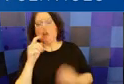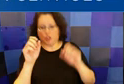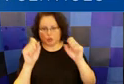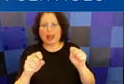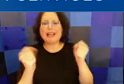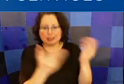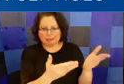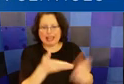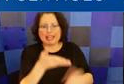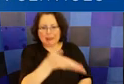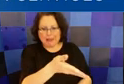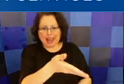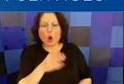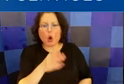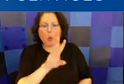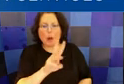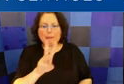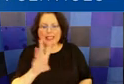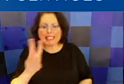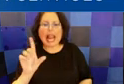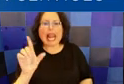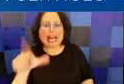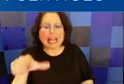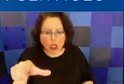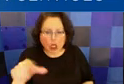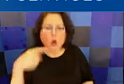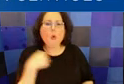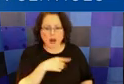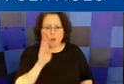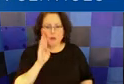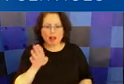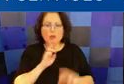the website and we will respond to you.